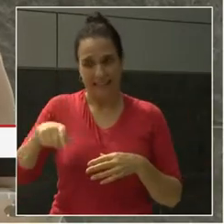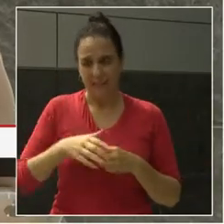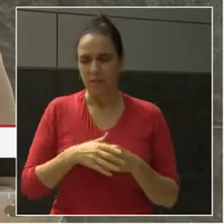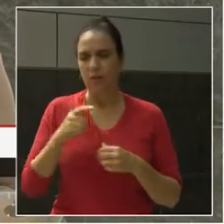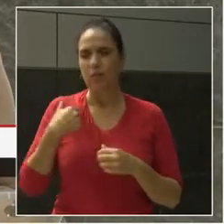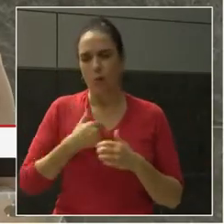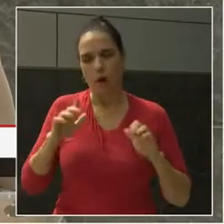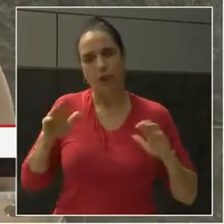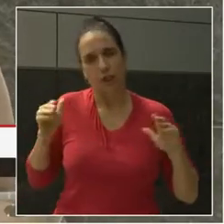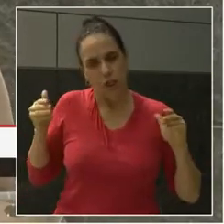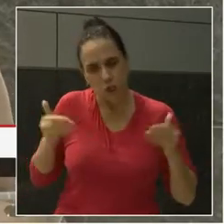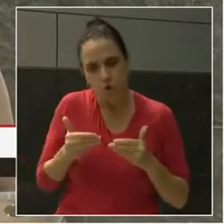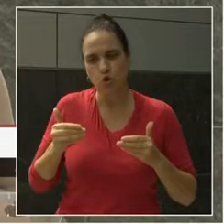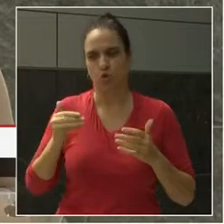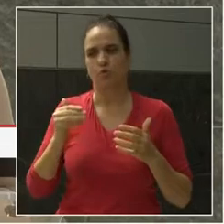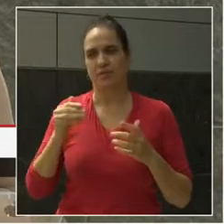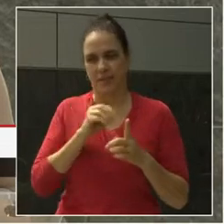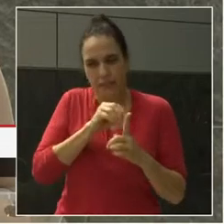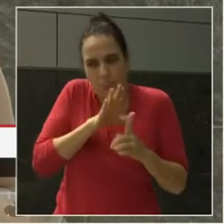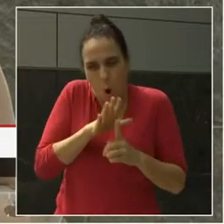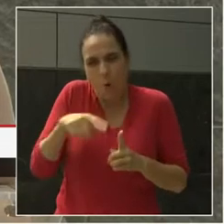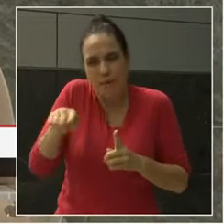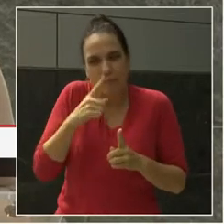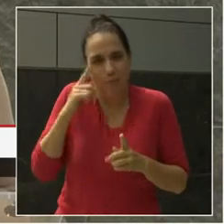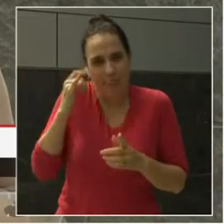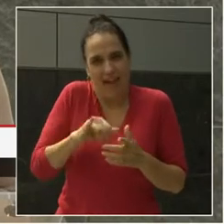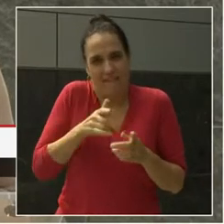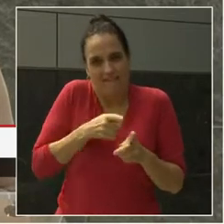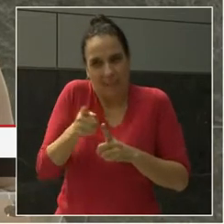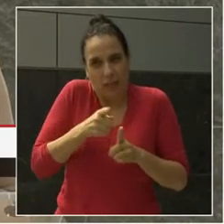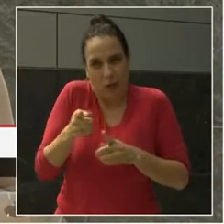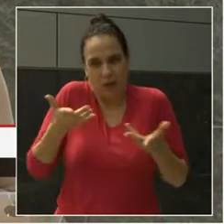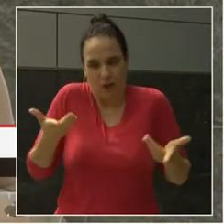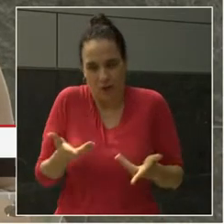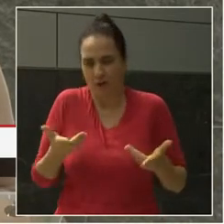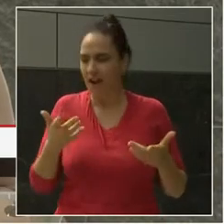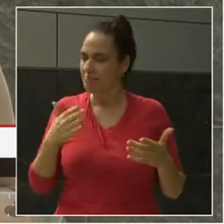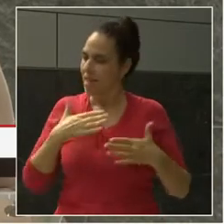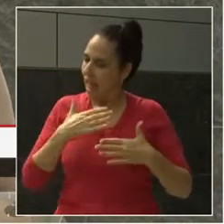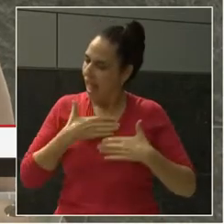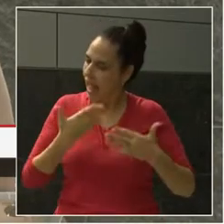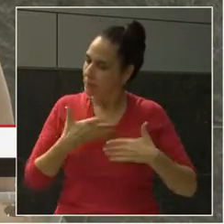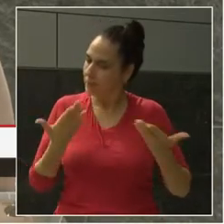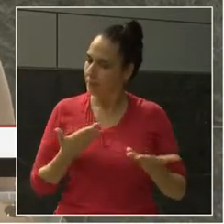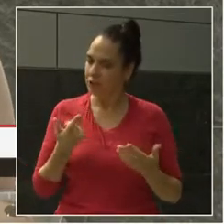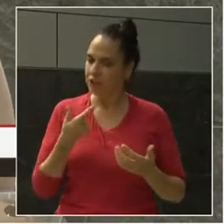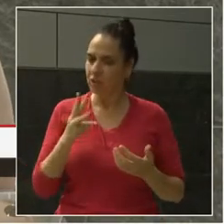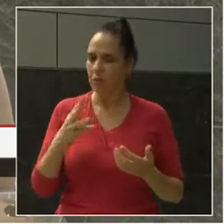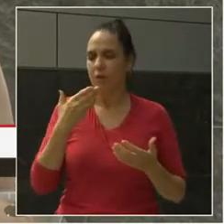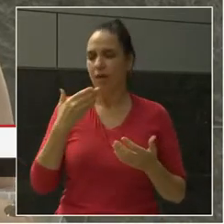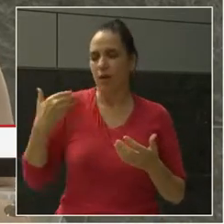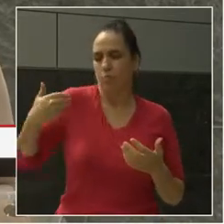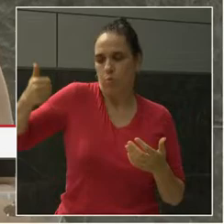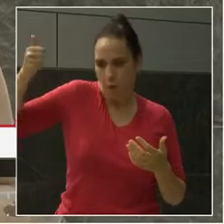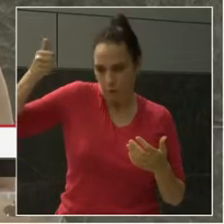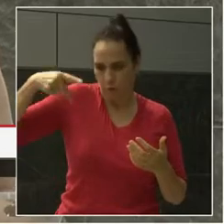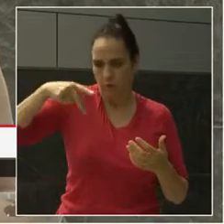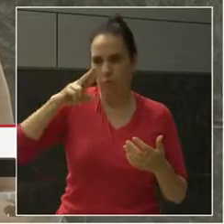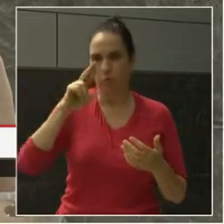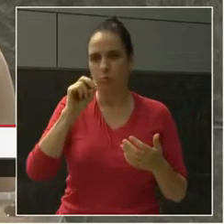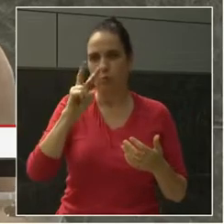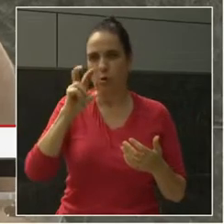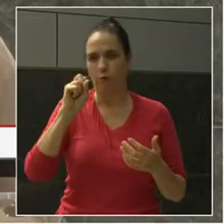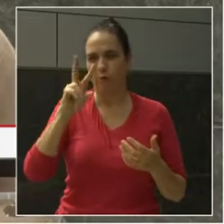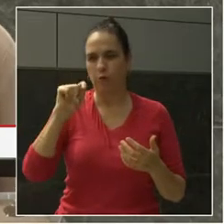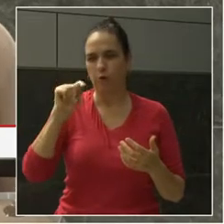here at George Washington University. I want to thank you, Provost Bracy, and thank you,